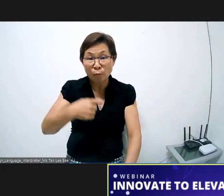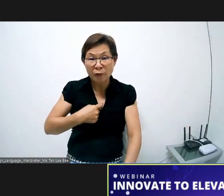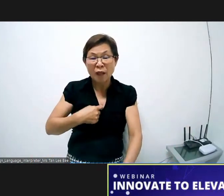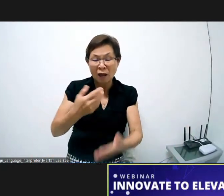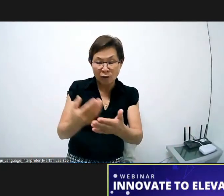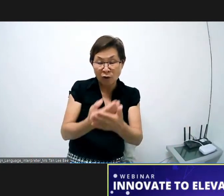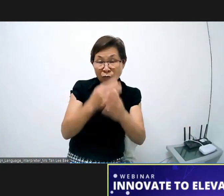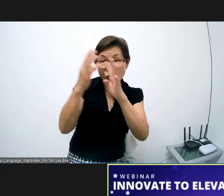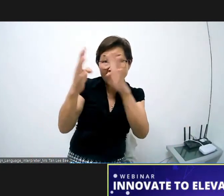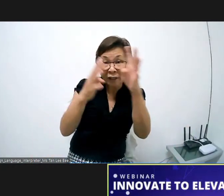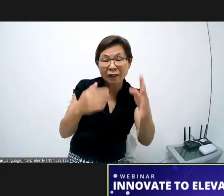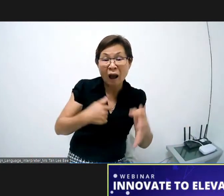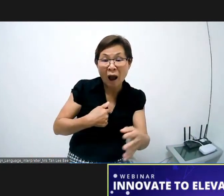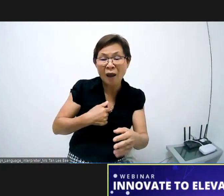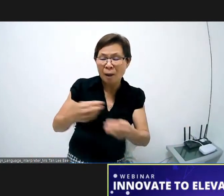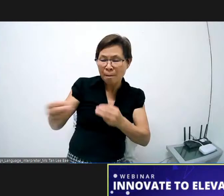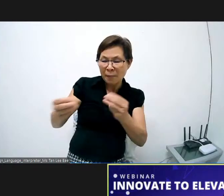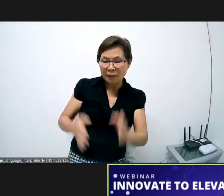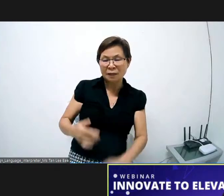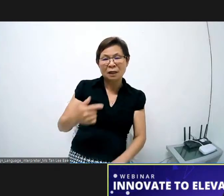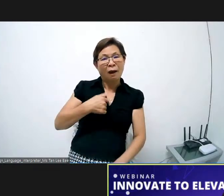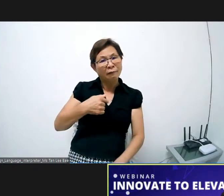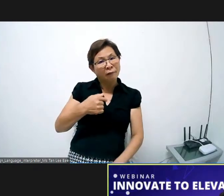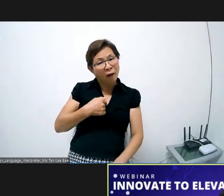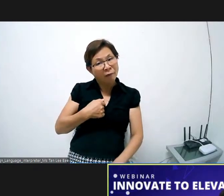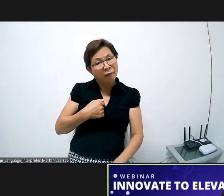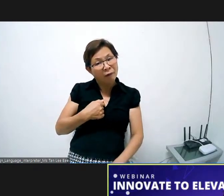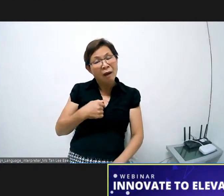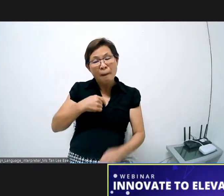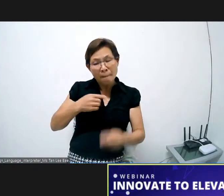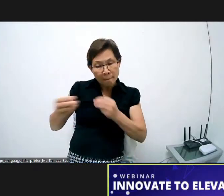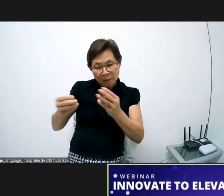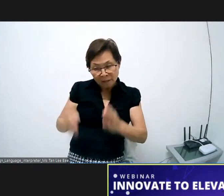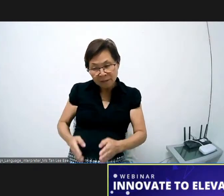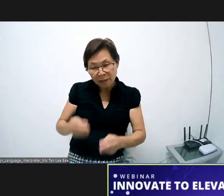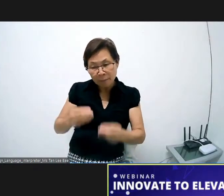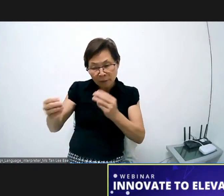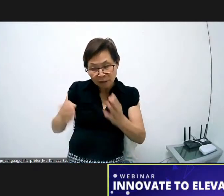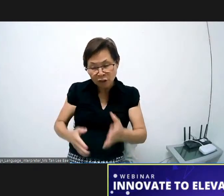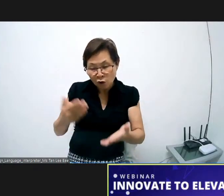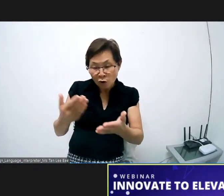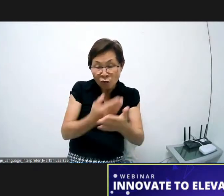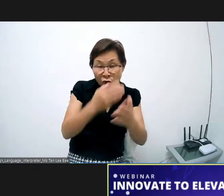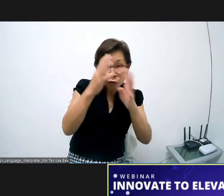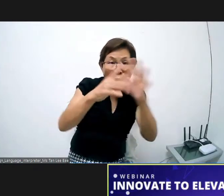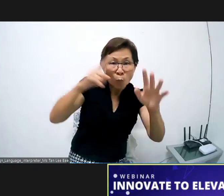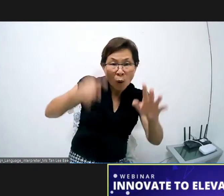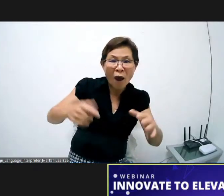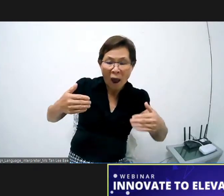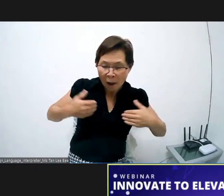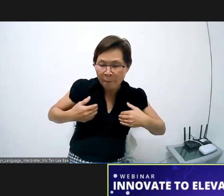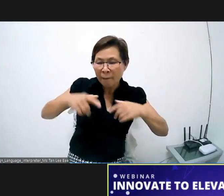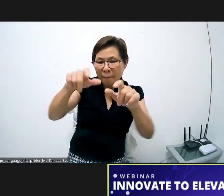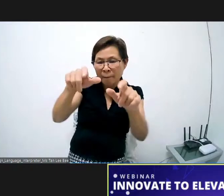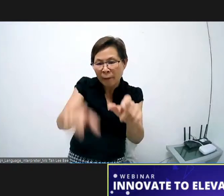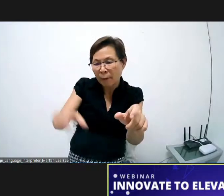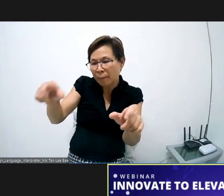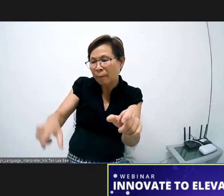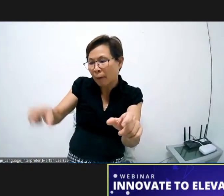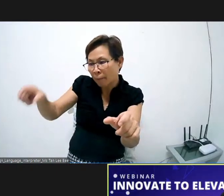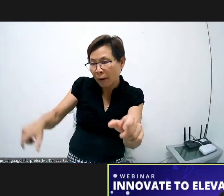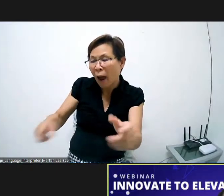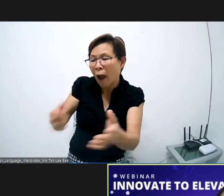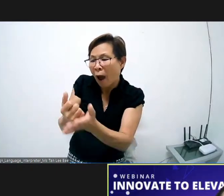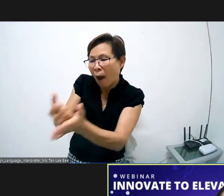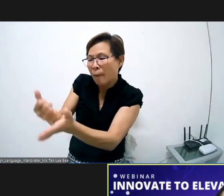innovator, and at the same time, also a managers. Okay, as managers, as innovators, we have to help people. But as